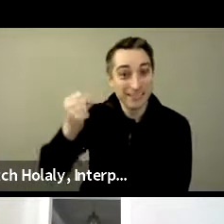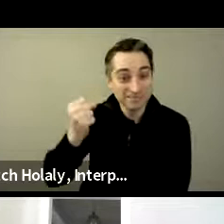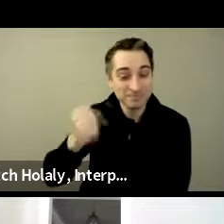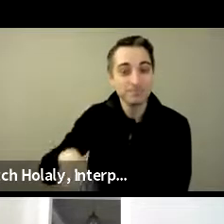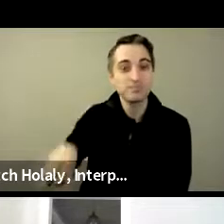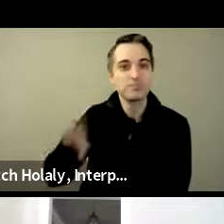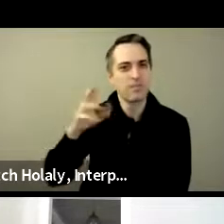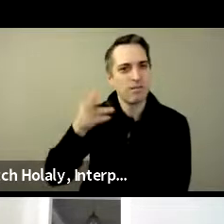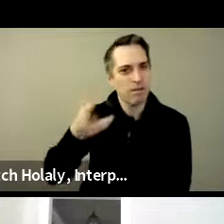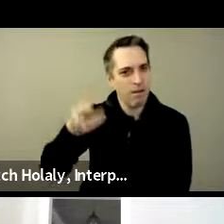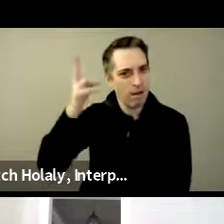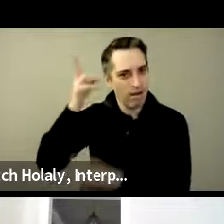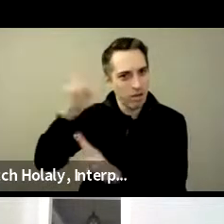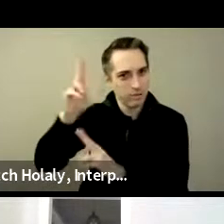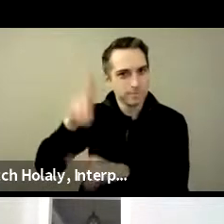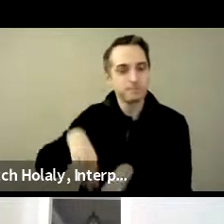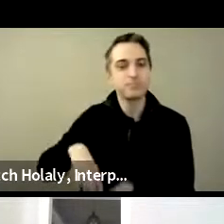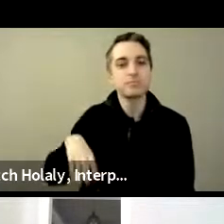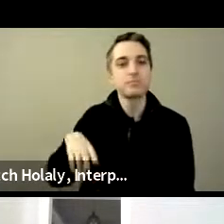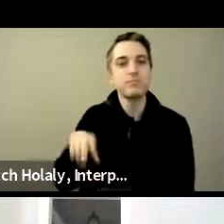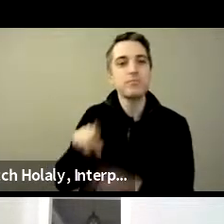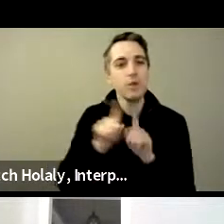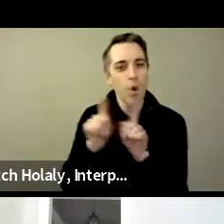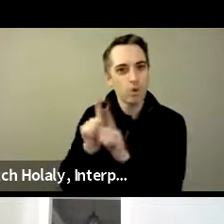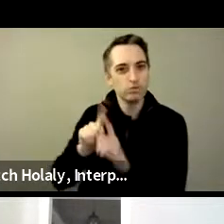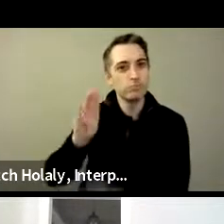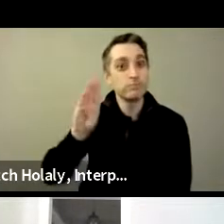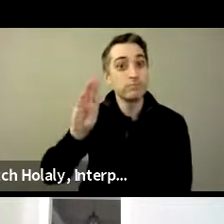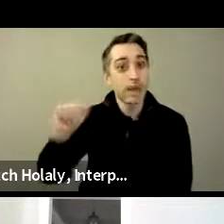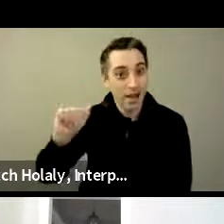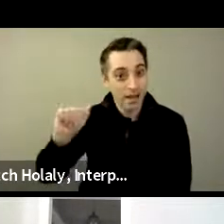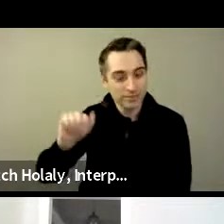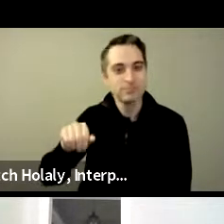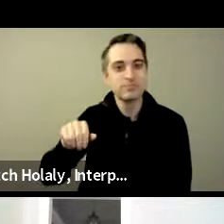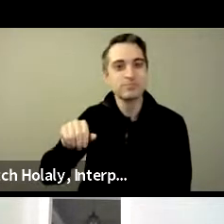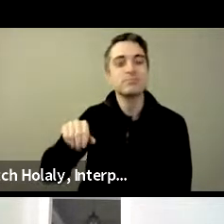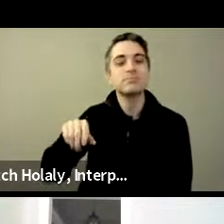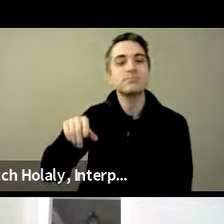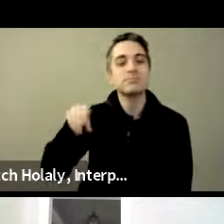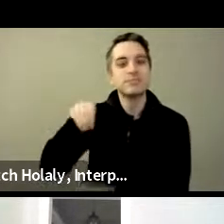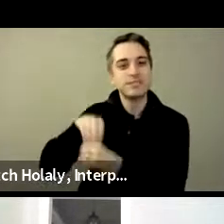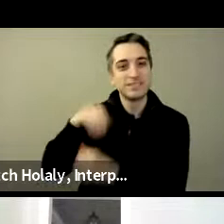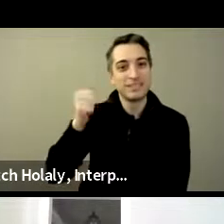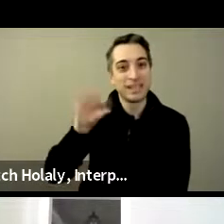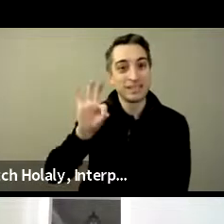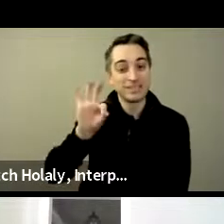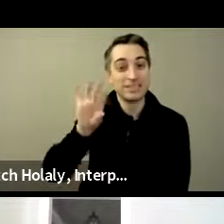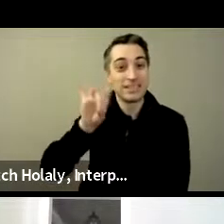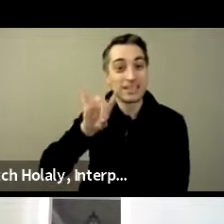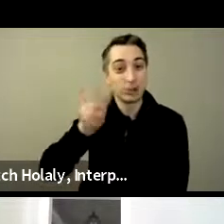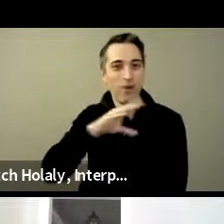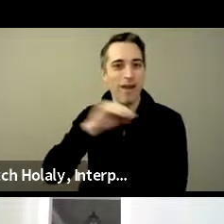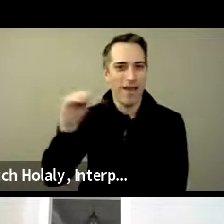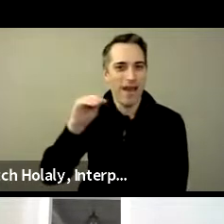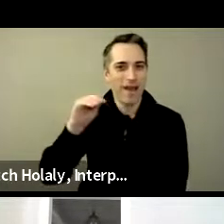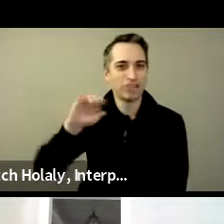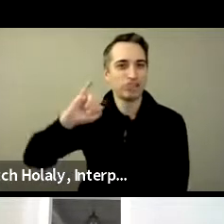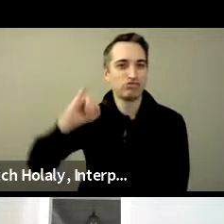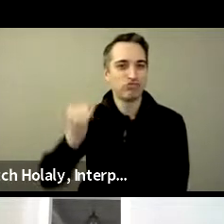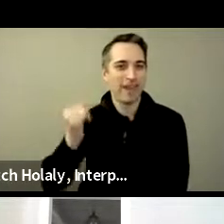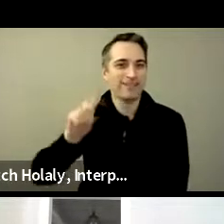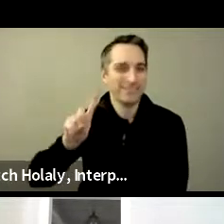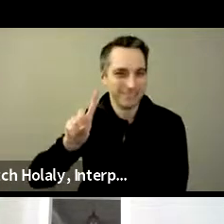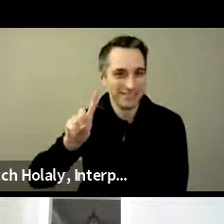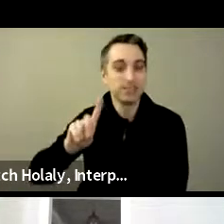criminal justice, cum laude from Mercy College in Detroit in 1982, and a Juris Doctor degree from what was then